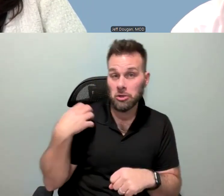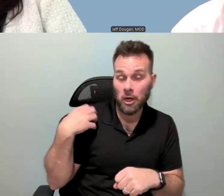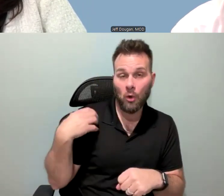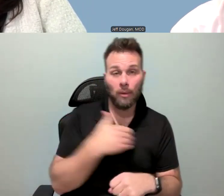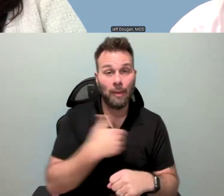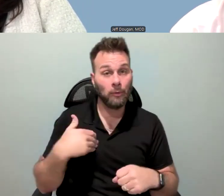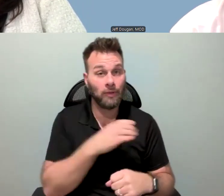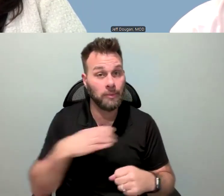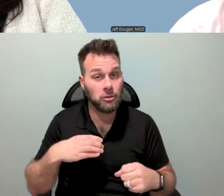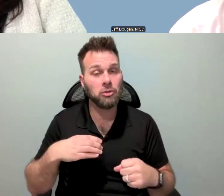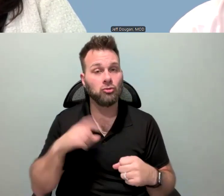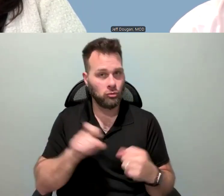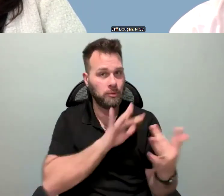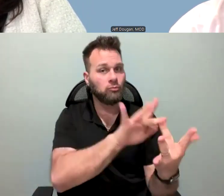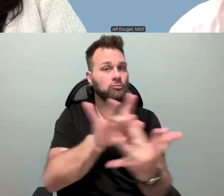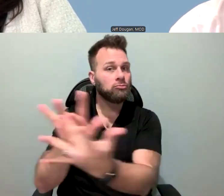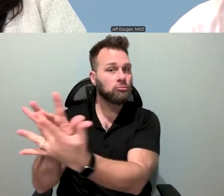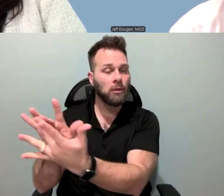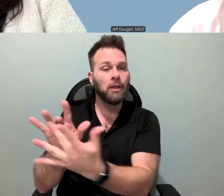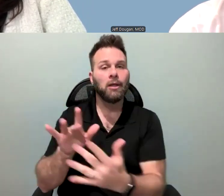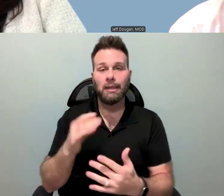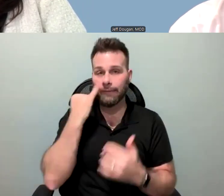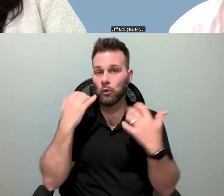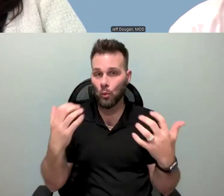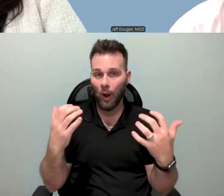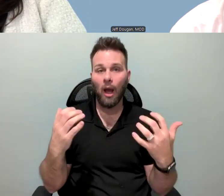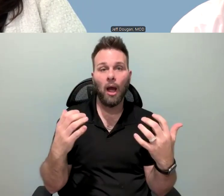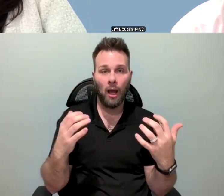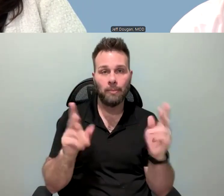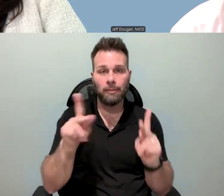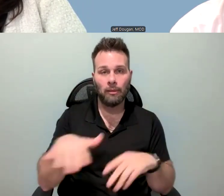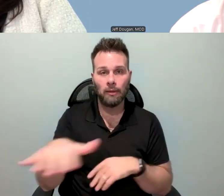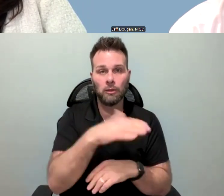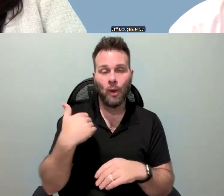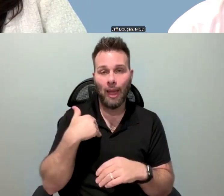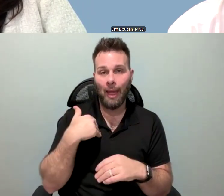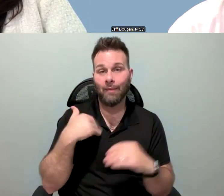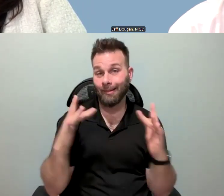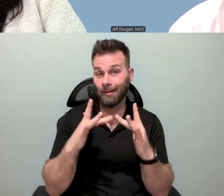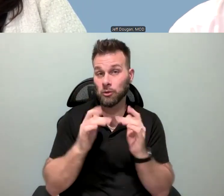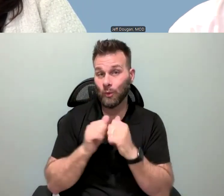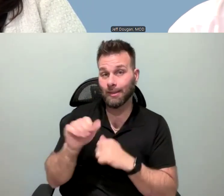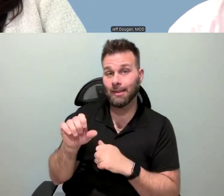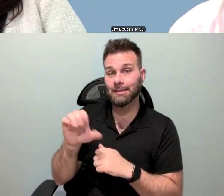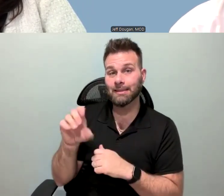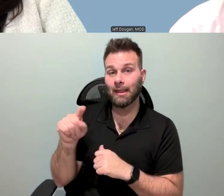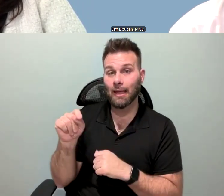be reaching out if there are, if you want people to have connections with the select board, with DPW,